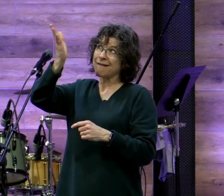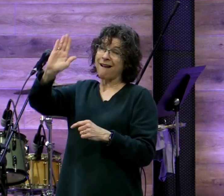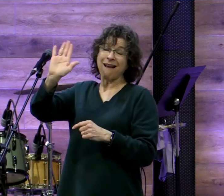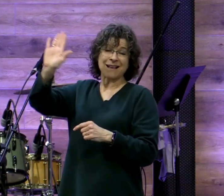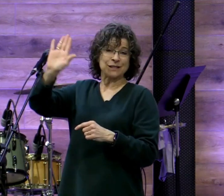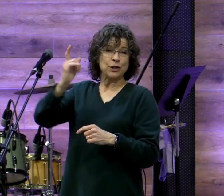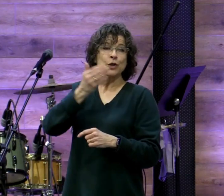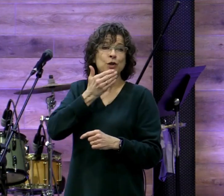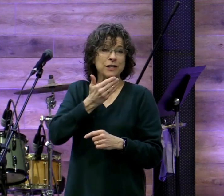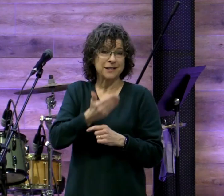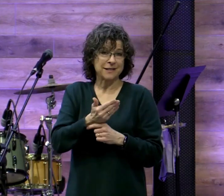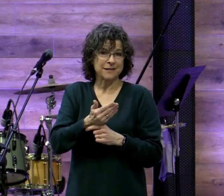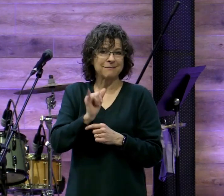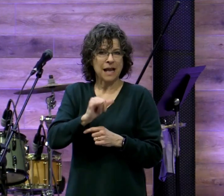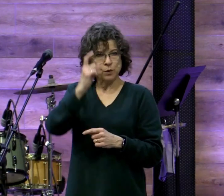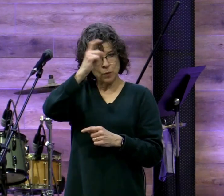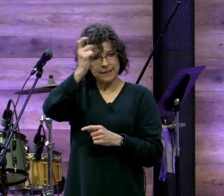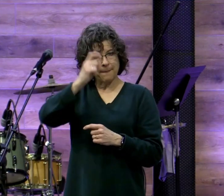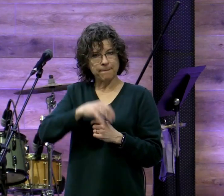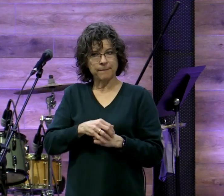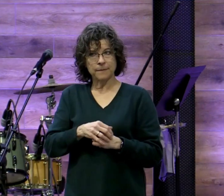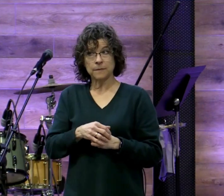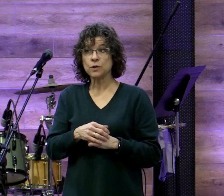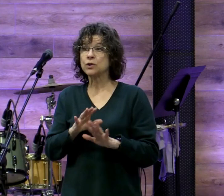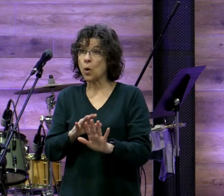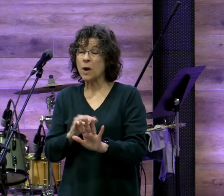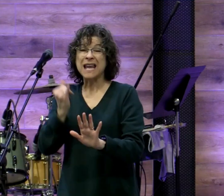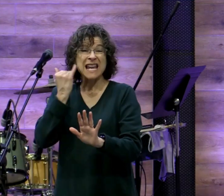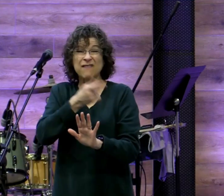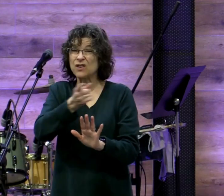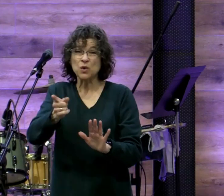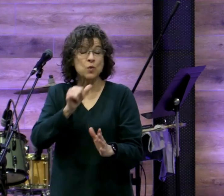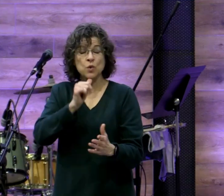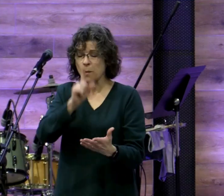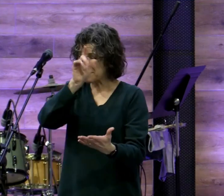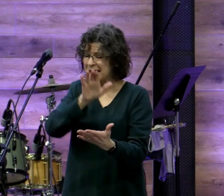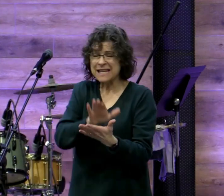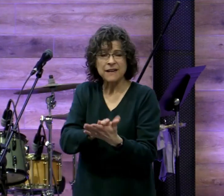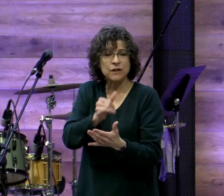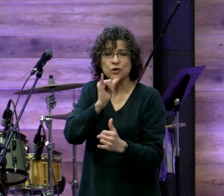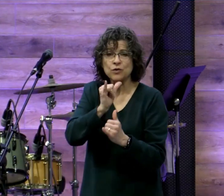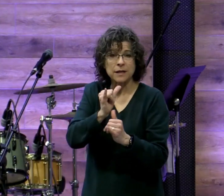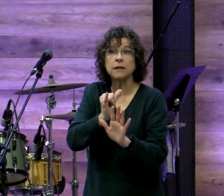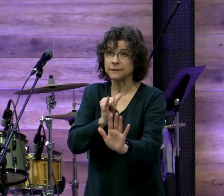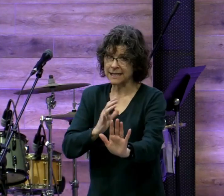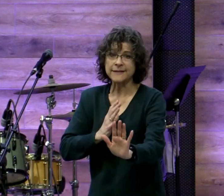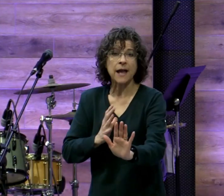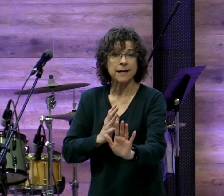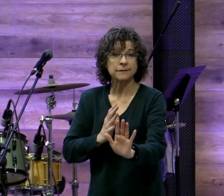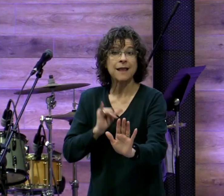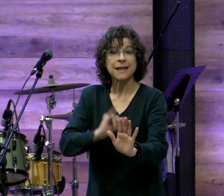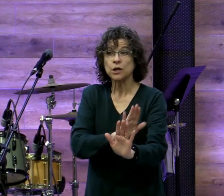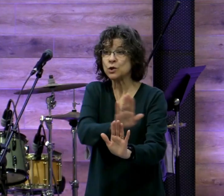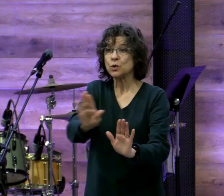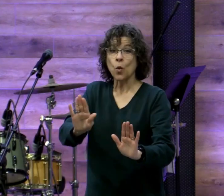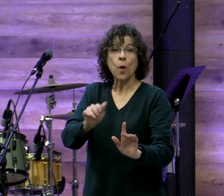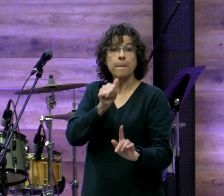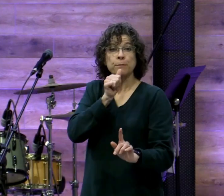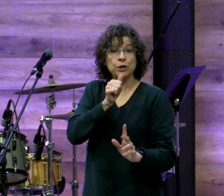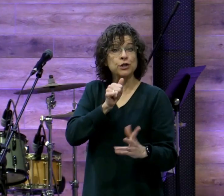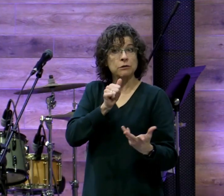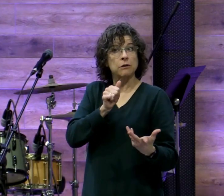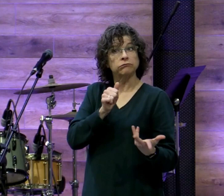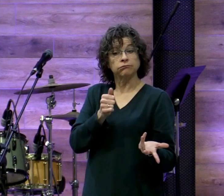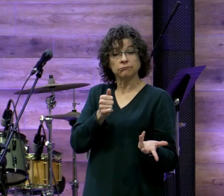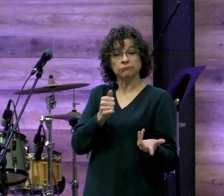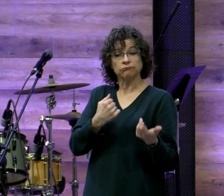violation of your conscience, then don't do so. But don't project your conscience. Call this what I call personal legalisms. Just label